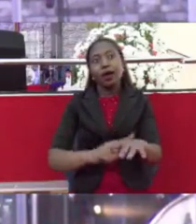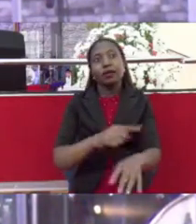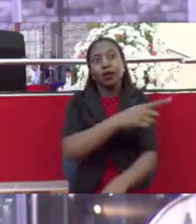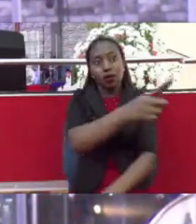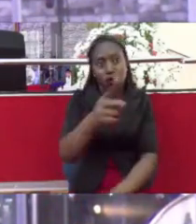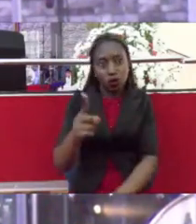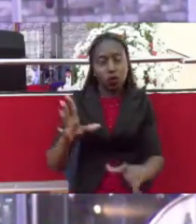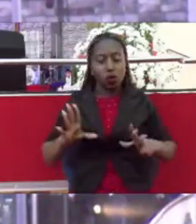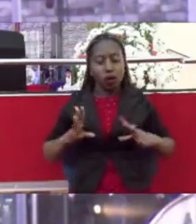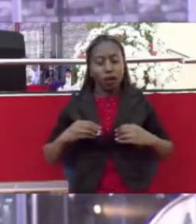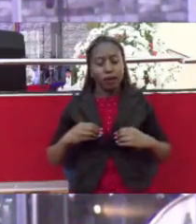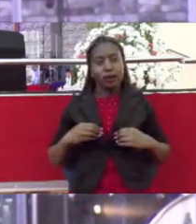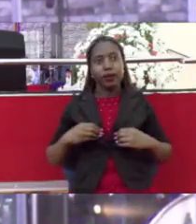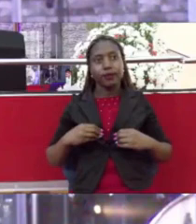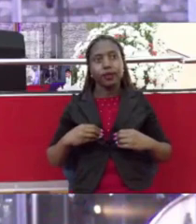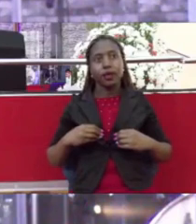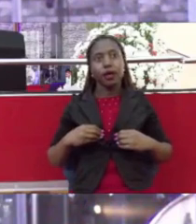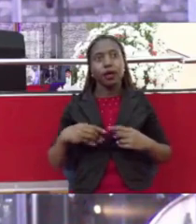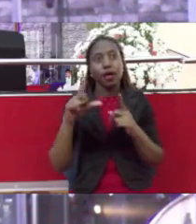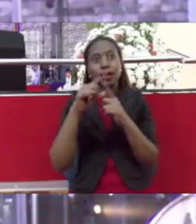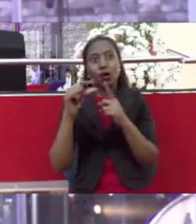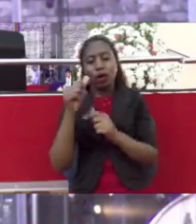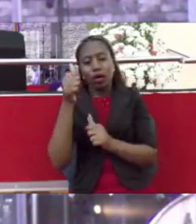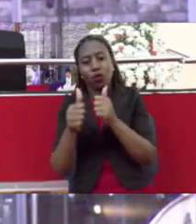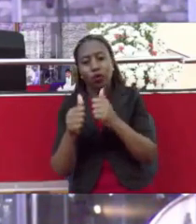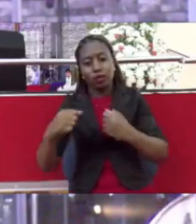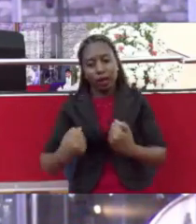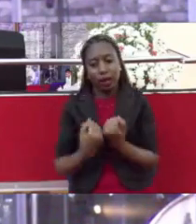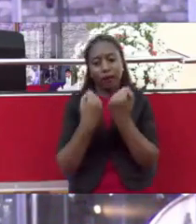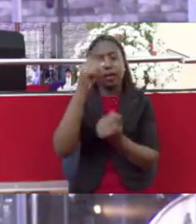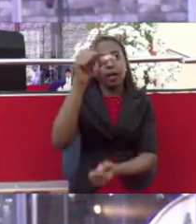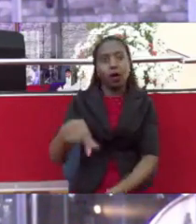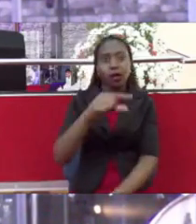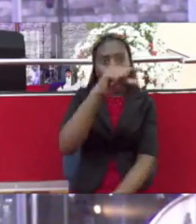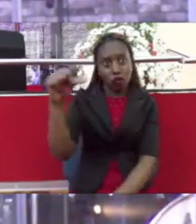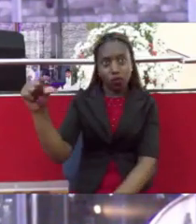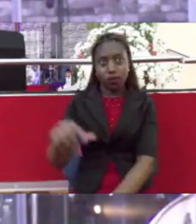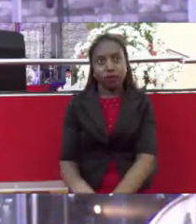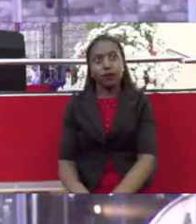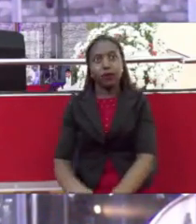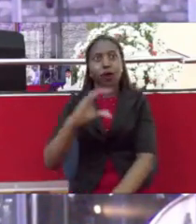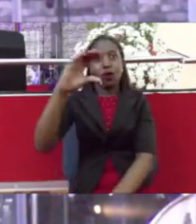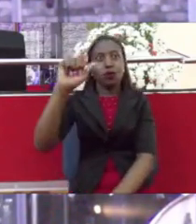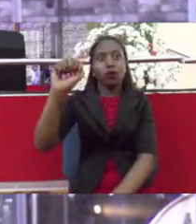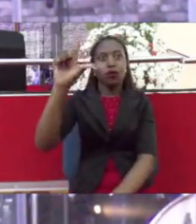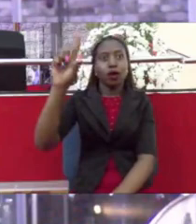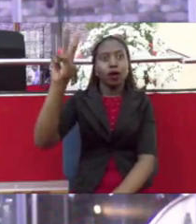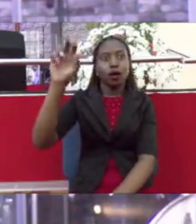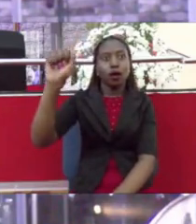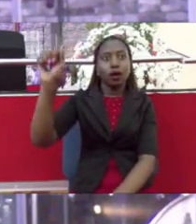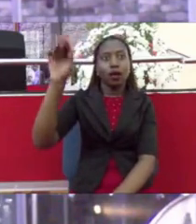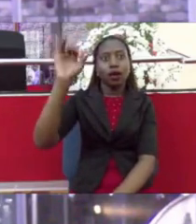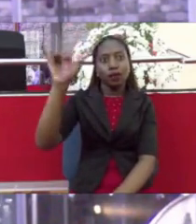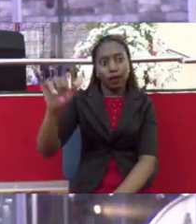that happened at the cross of Calvary. Wakati unakubali kile ambacho kilitendeka pale a Calvary. You declare